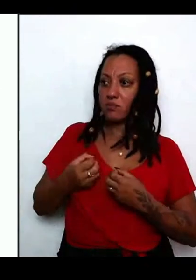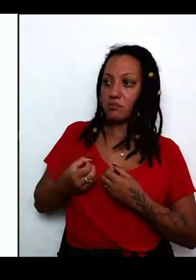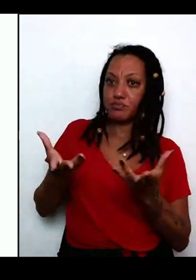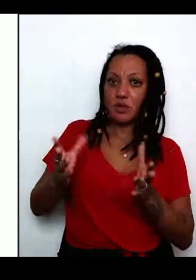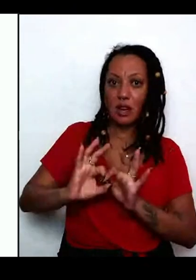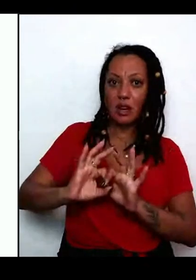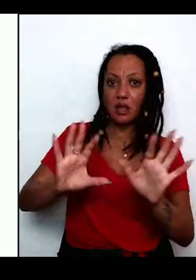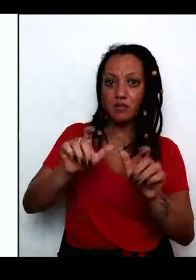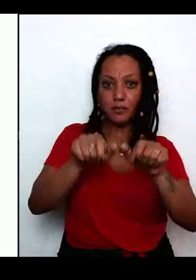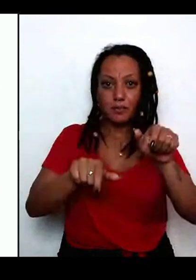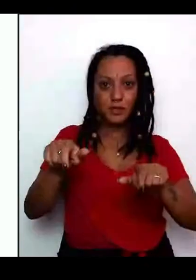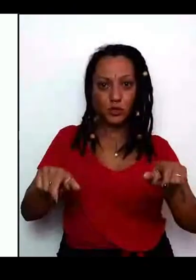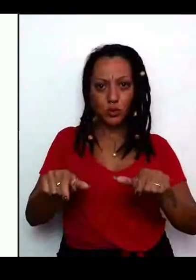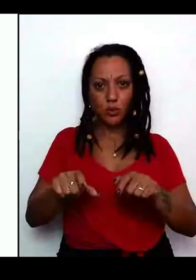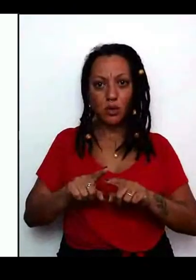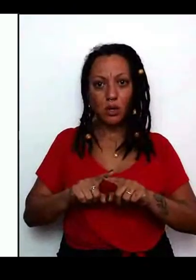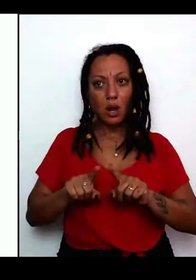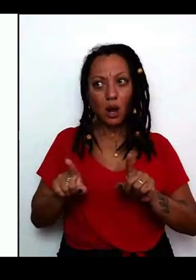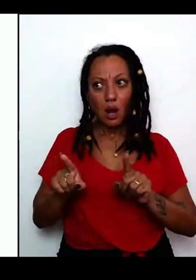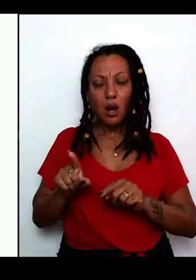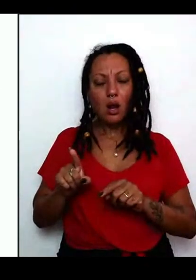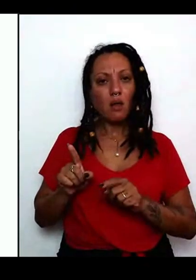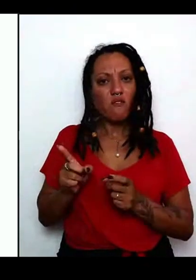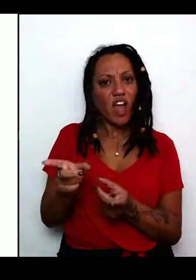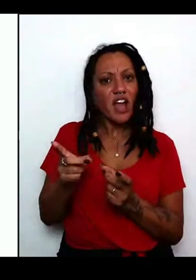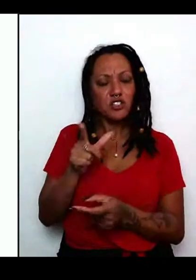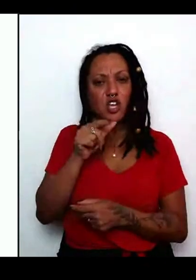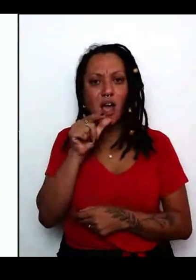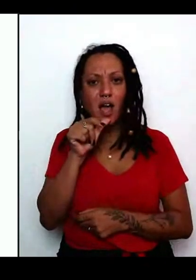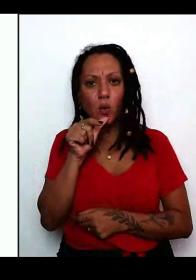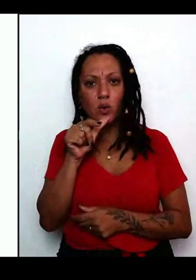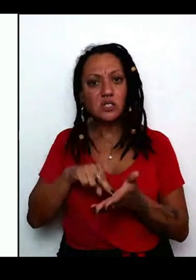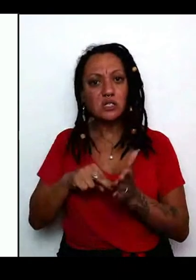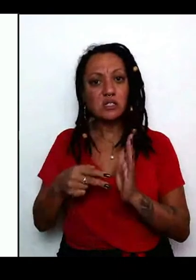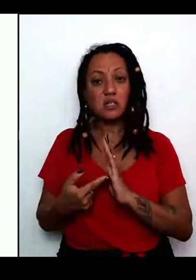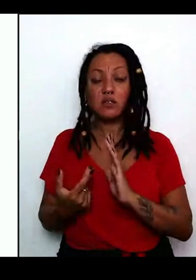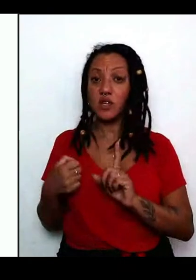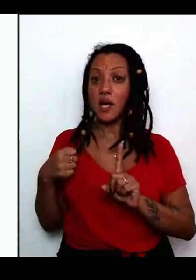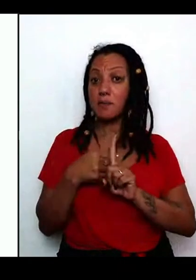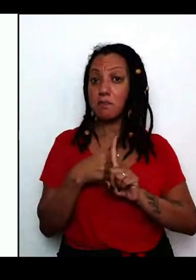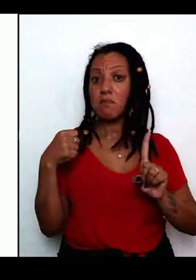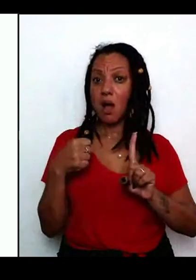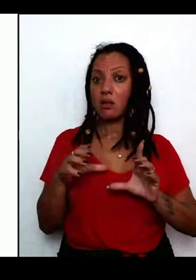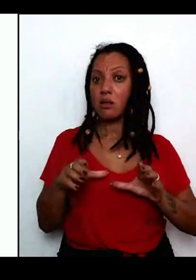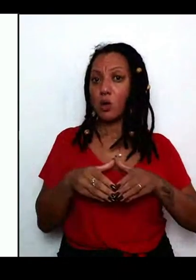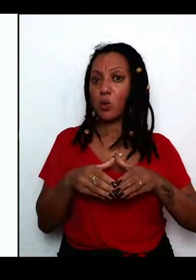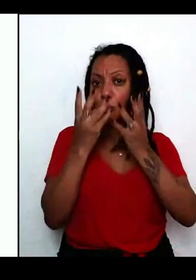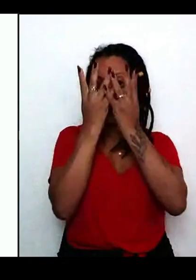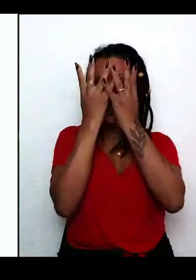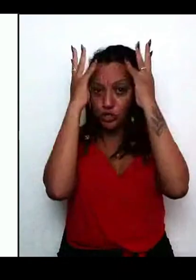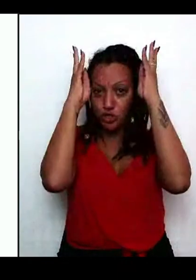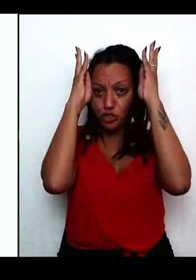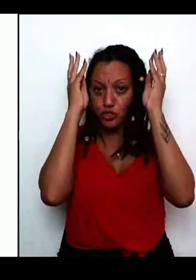a solvent of boundaries of genders of bodies and of bodies of water